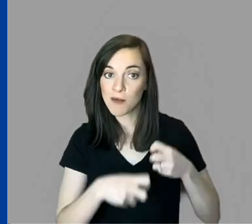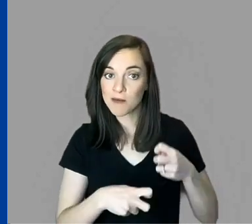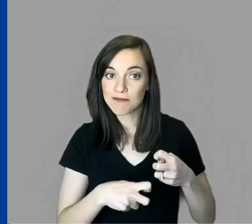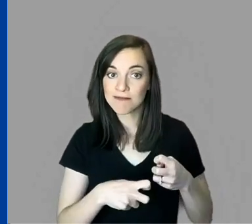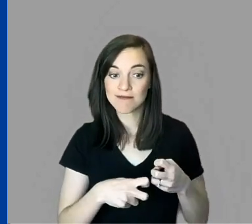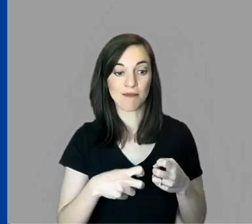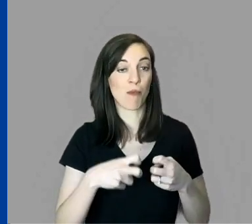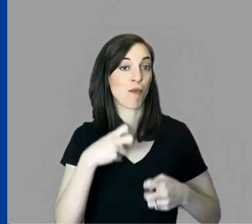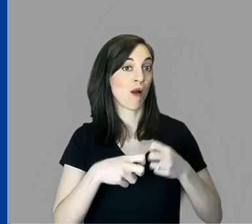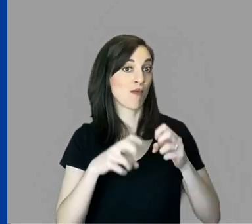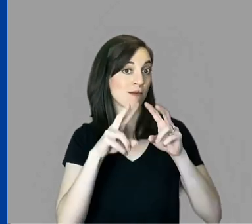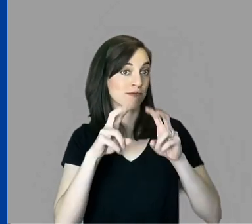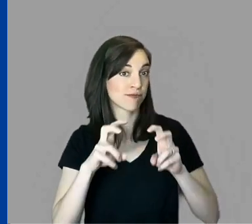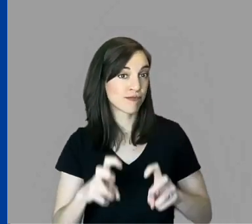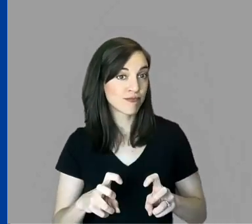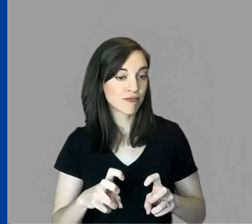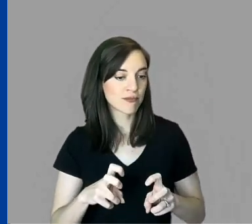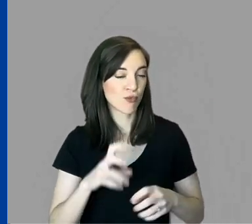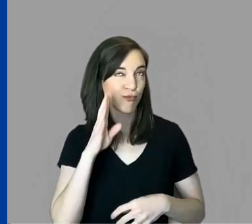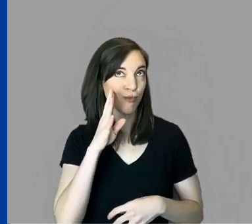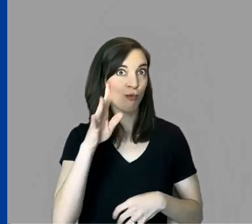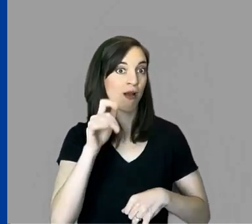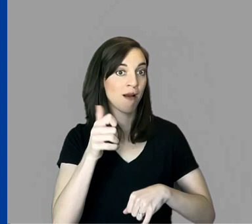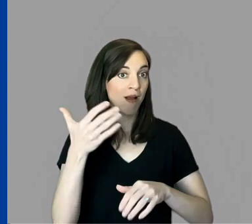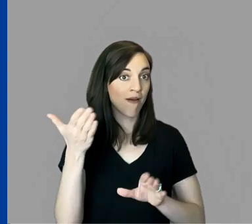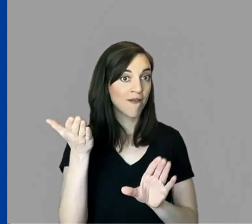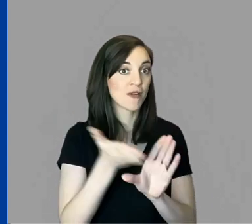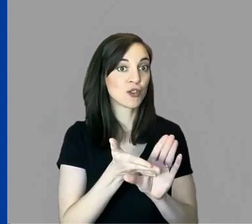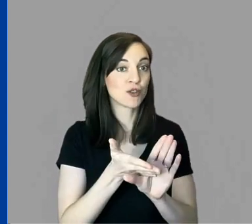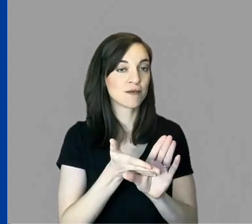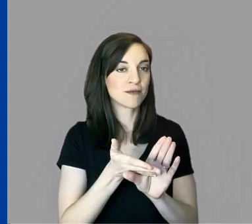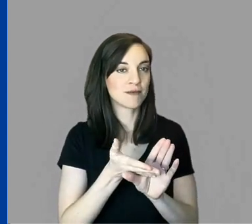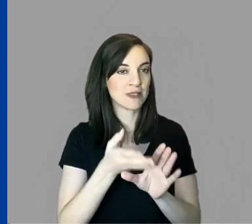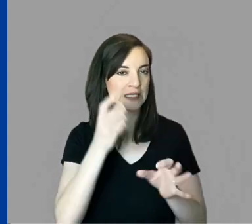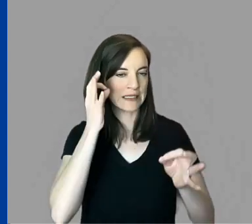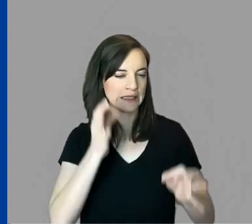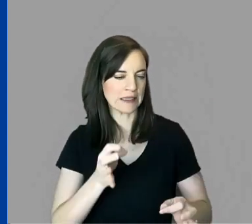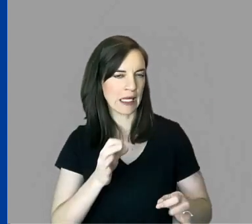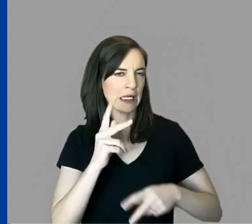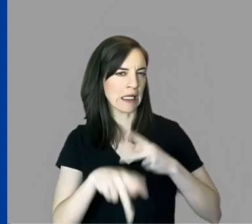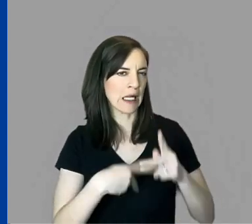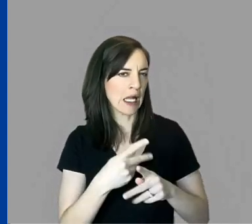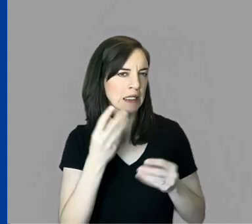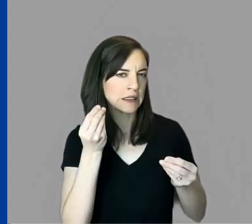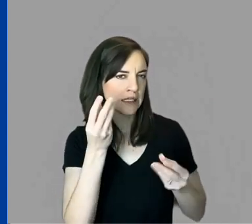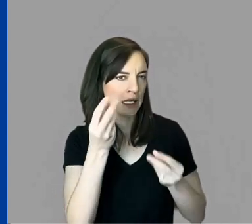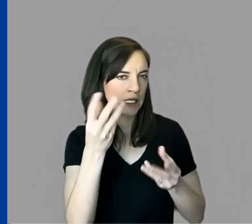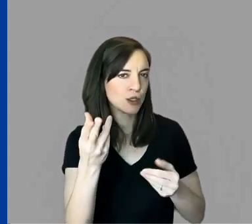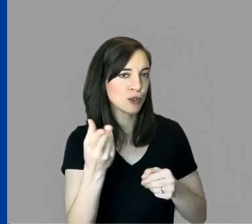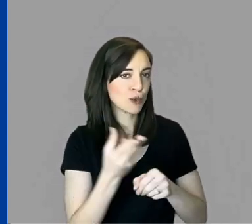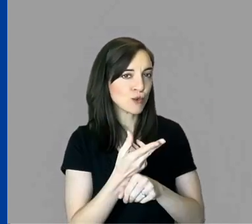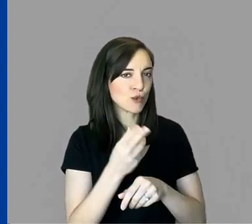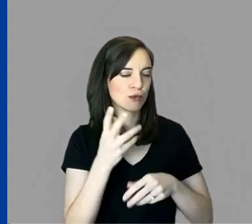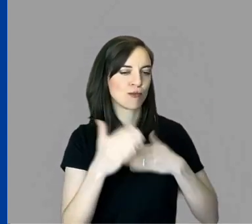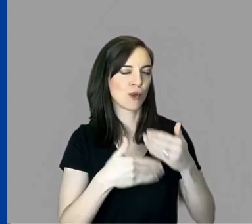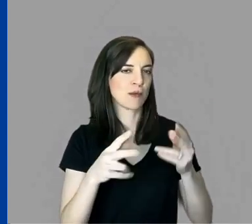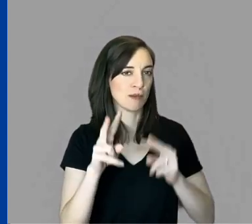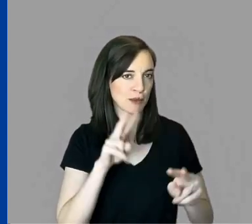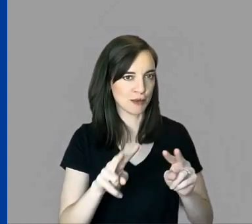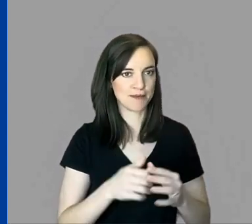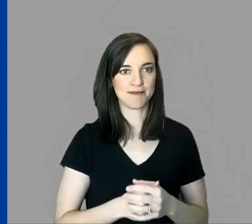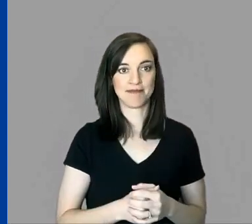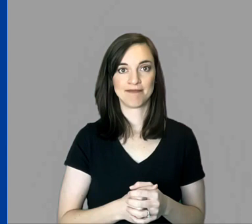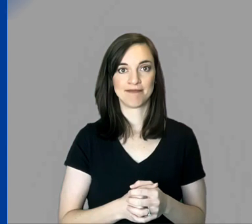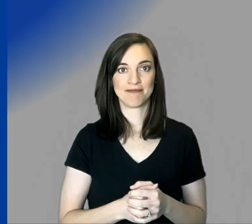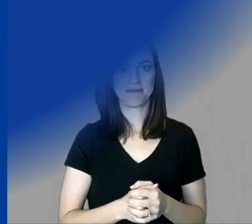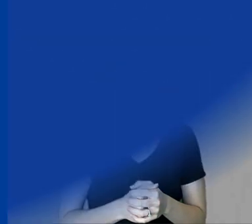identify the problem, analyze the problem, design an intervention, and determine what kind of data you